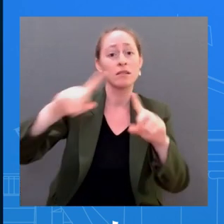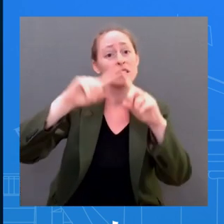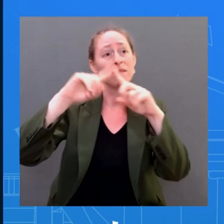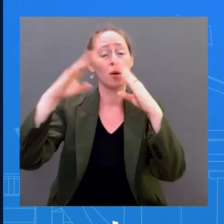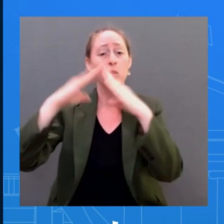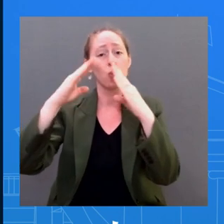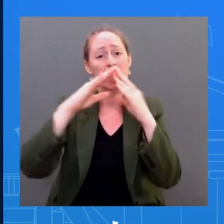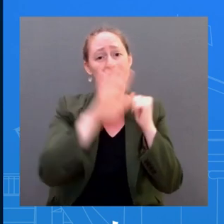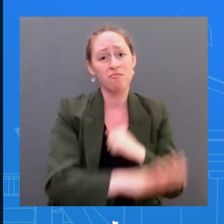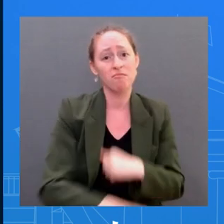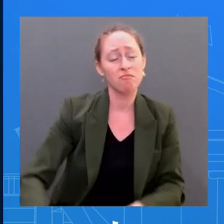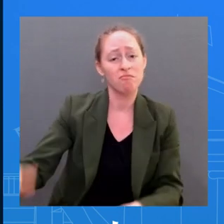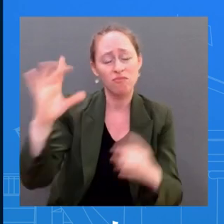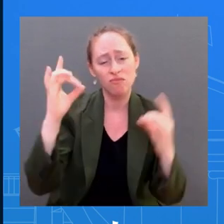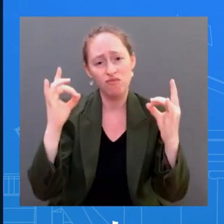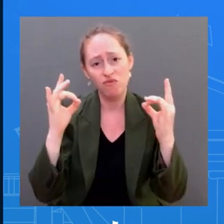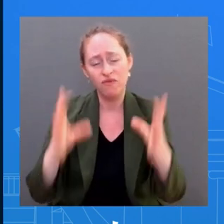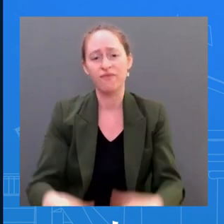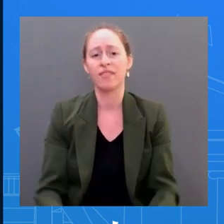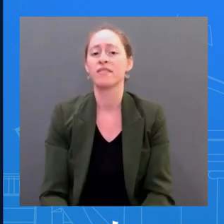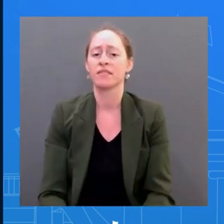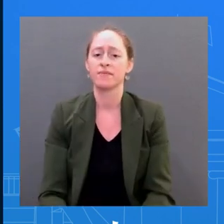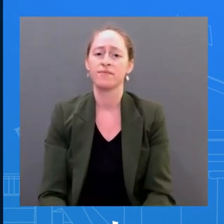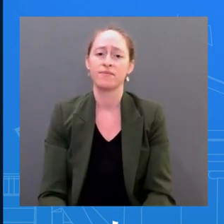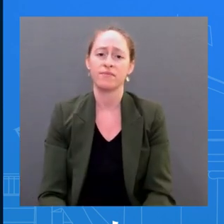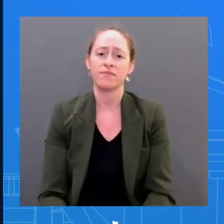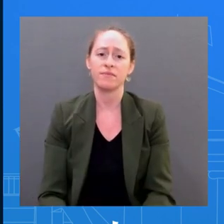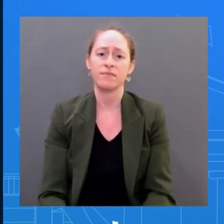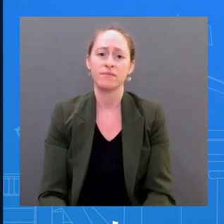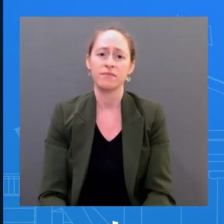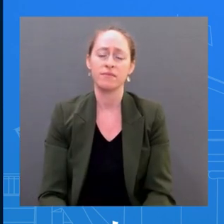it takes a good year before people even understand what to do next.